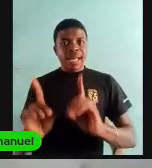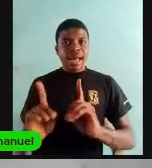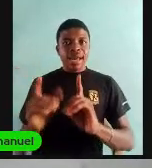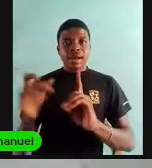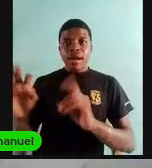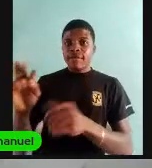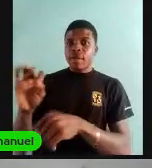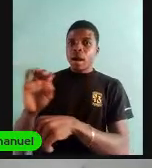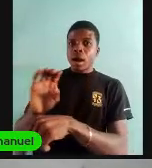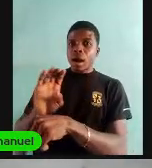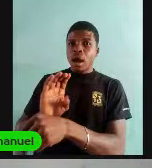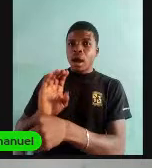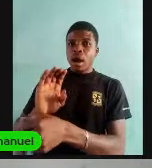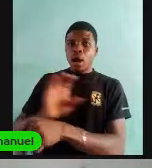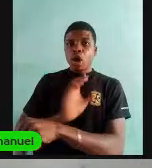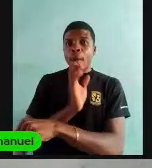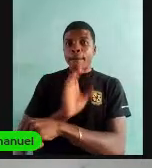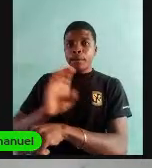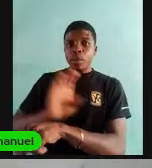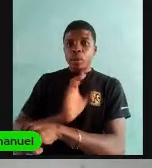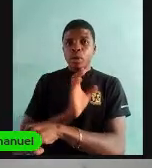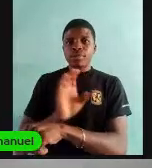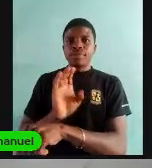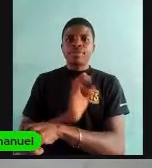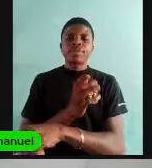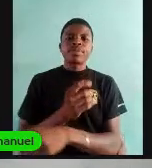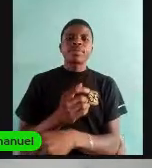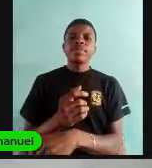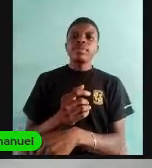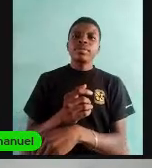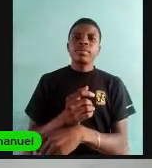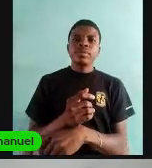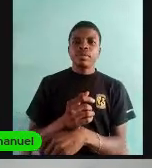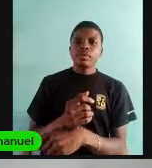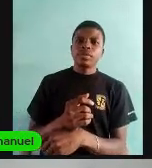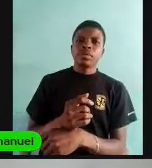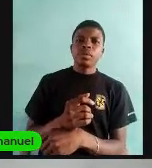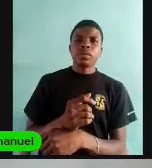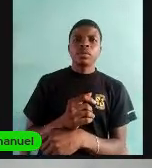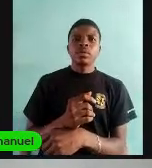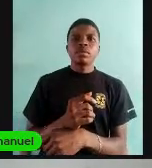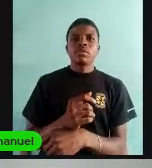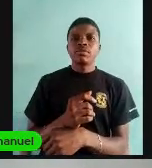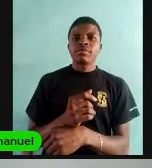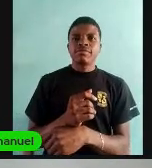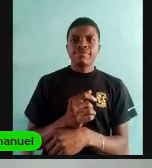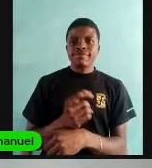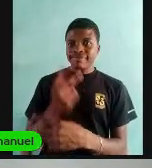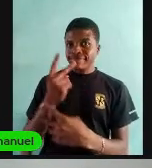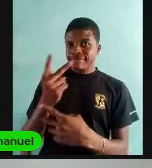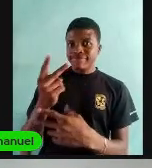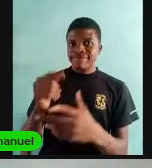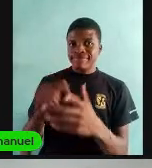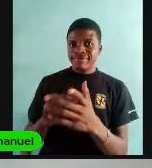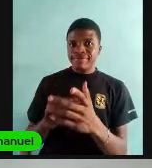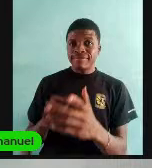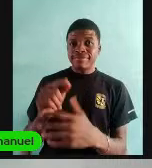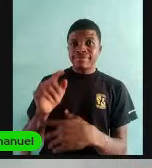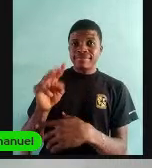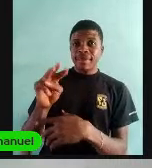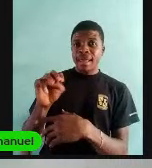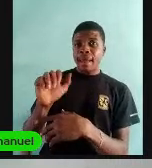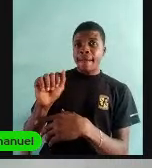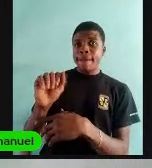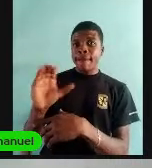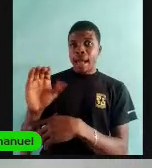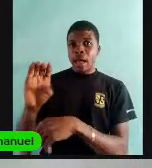stress myself showing you guys the outdated ones design. So here's a Mac product, and here's a